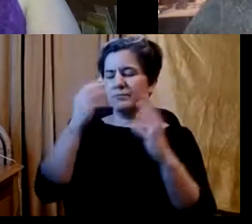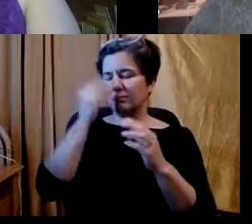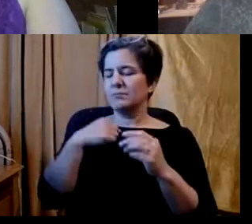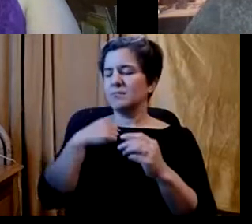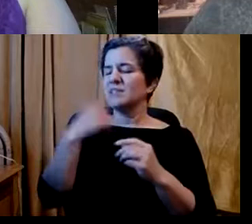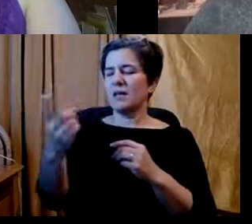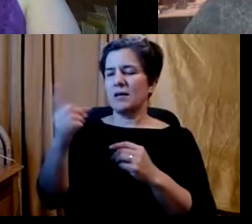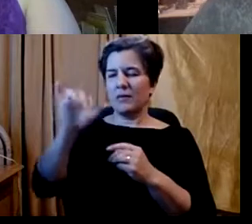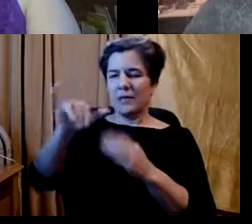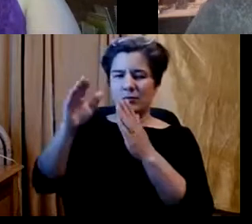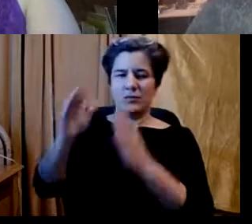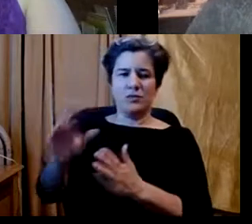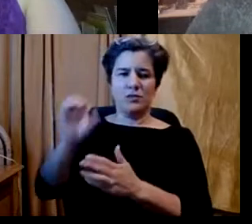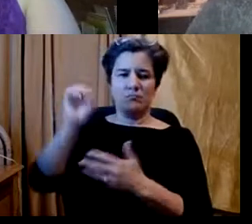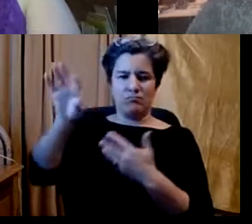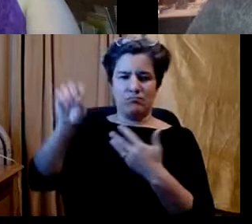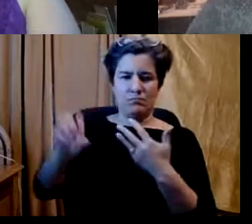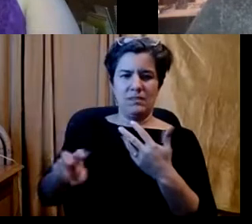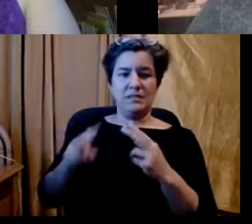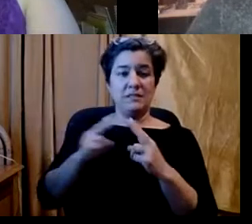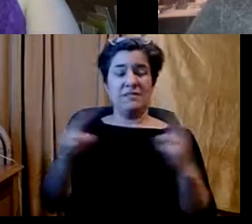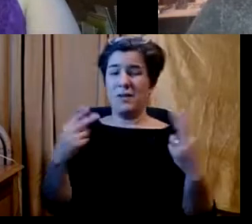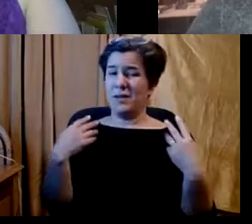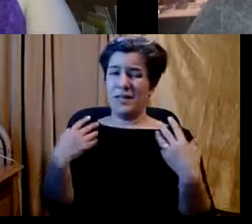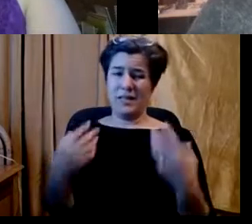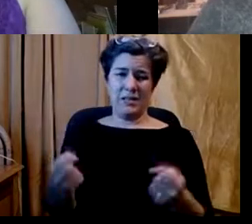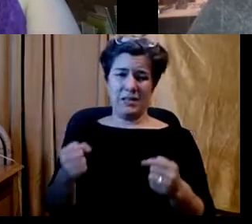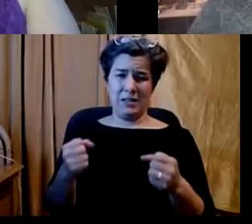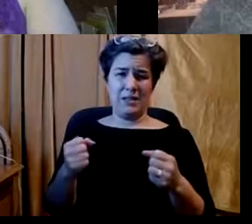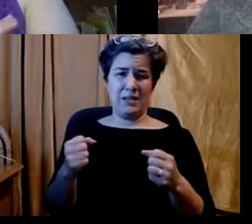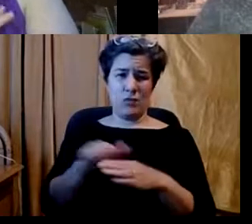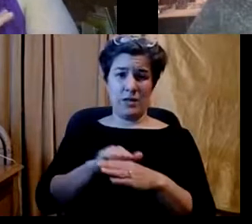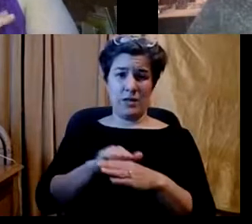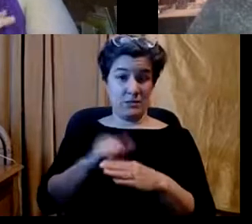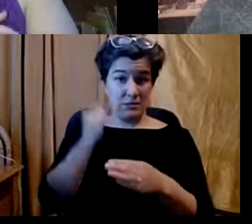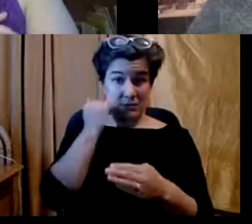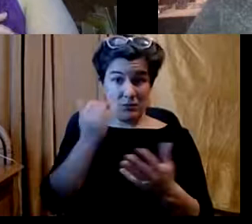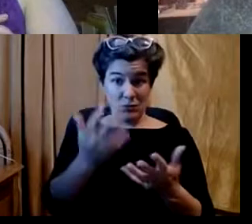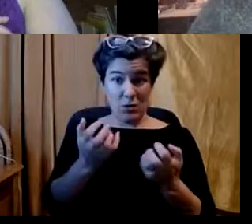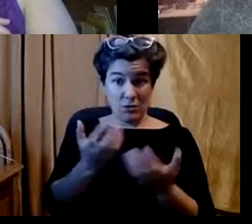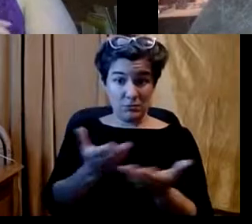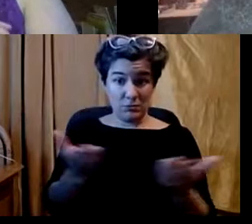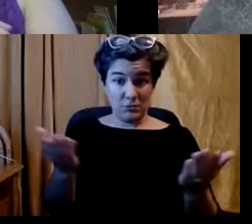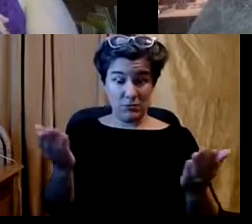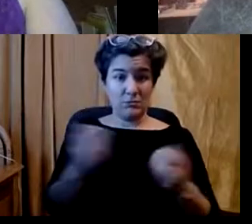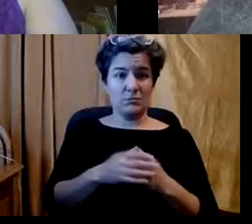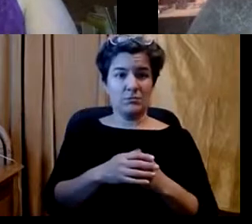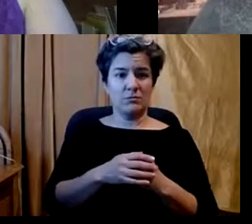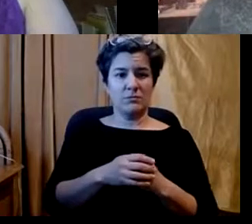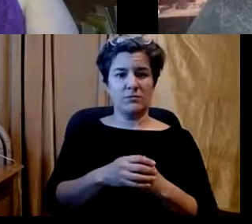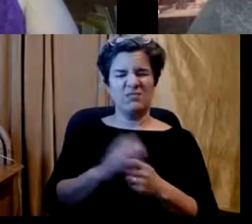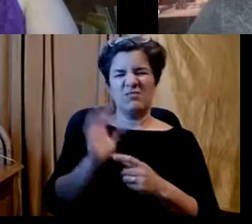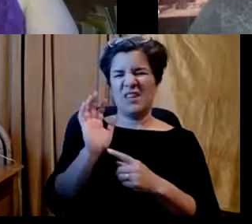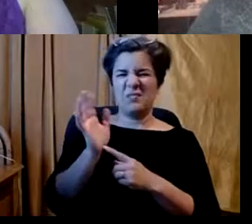want to talk to. And it's a very healing exercise if you want to do that. And about how many minutes? It just takes maybe